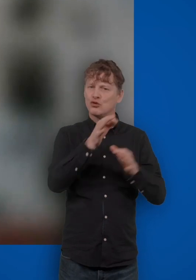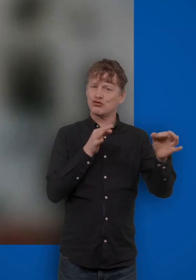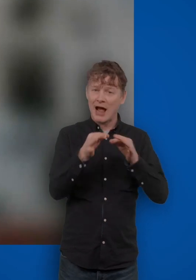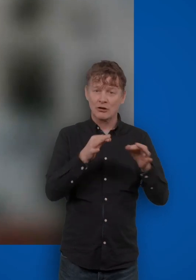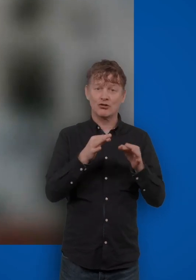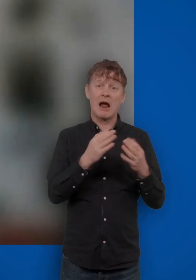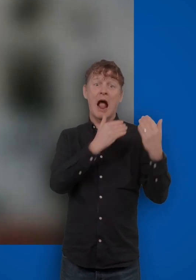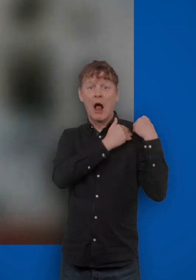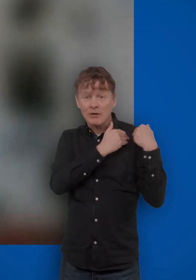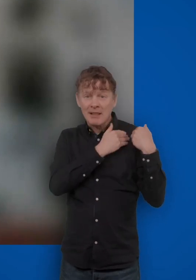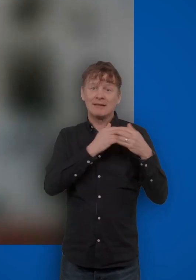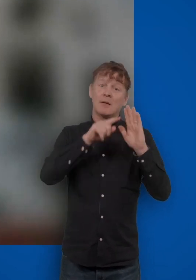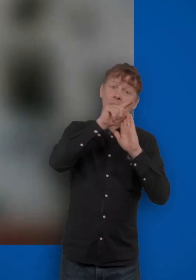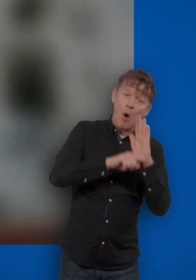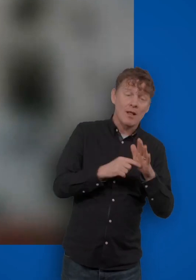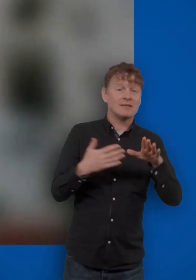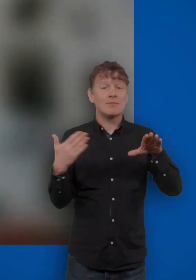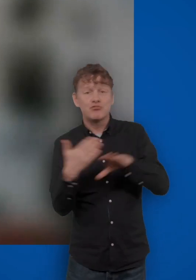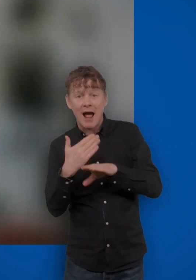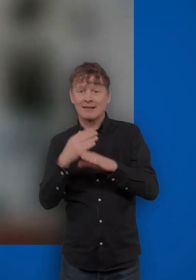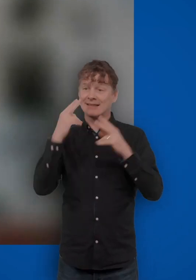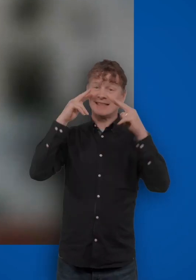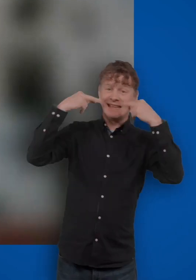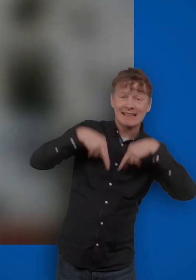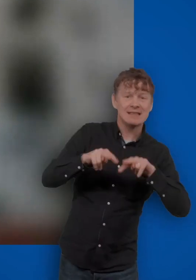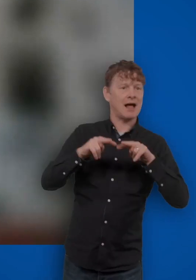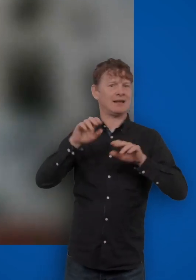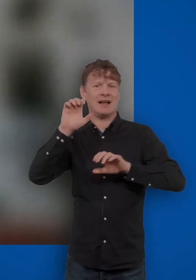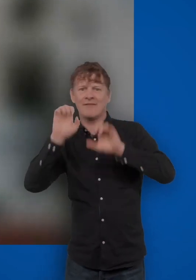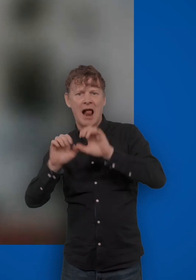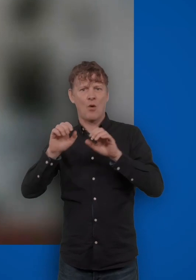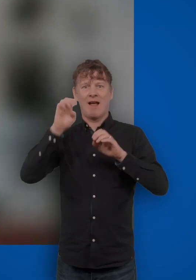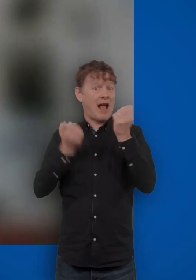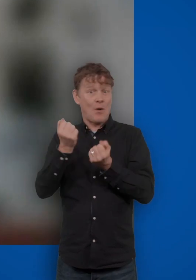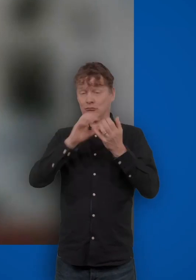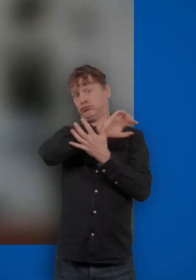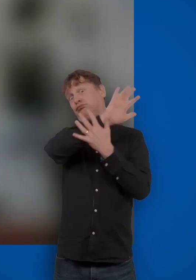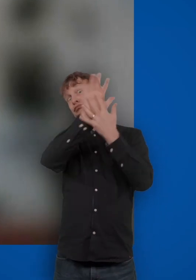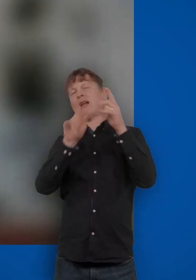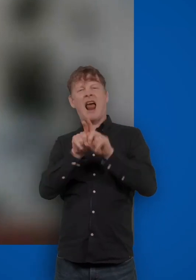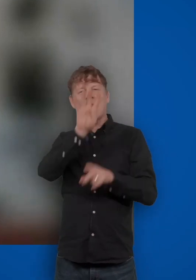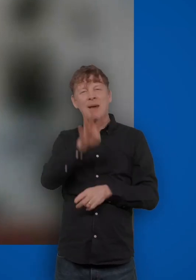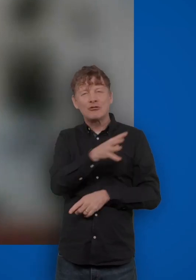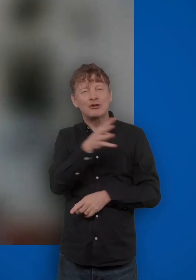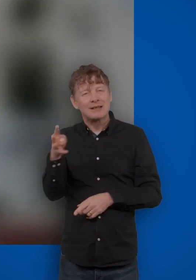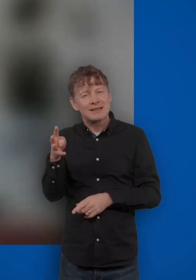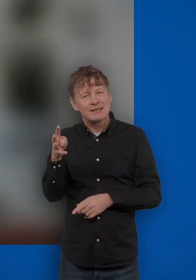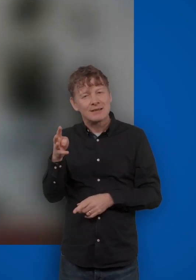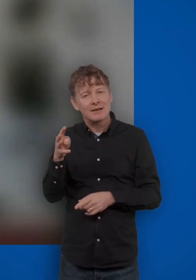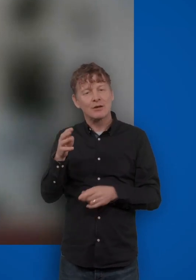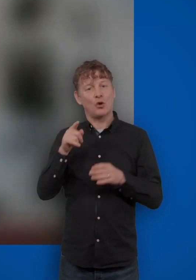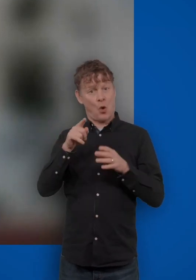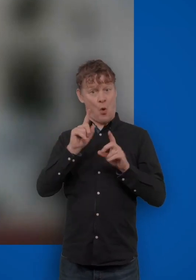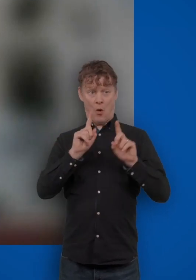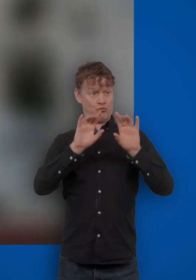accountability, policies and practices, and insight evaluation. So there's something of a matrix where the progression framework captures what